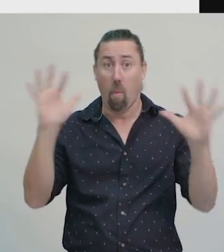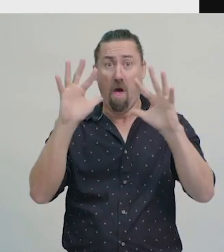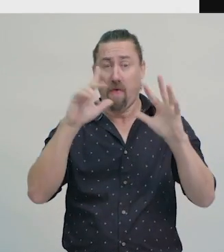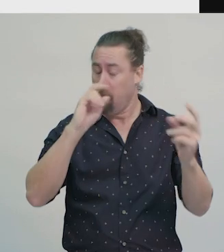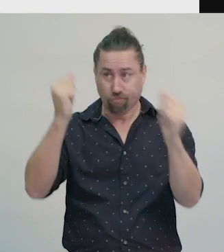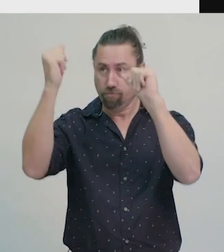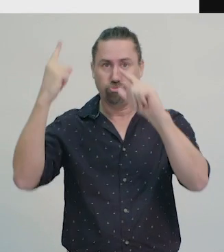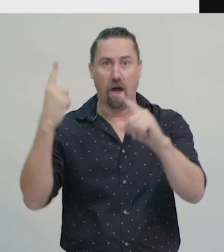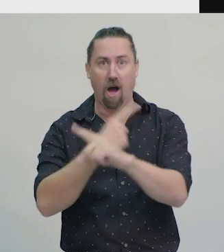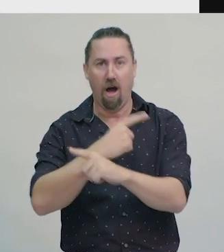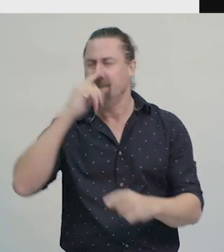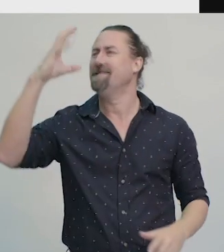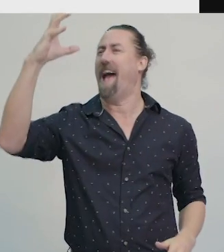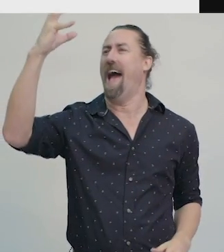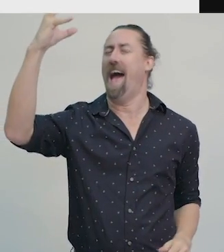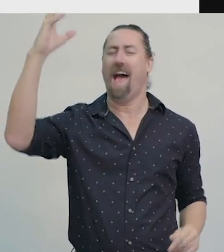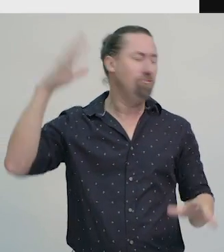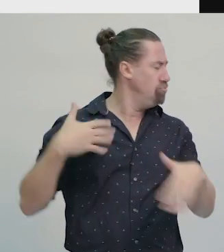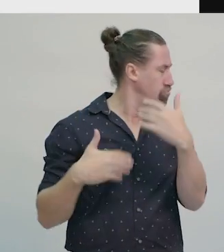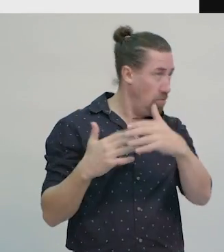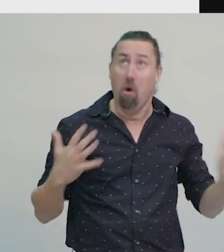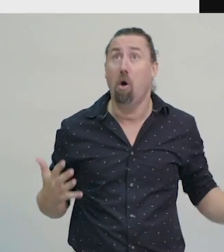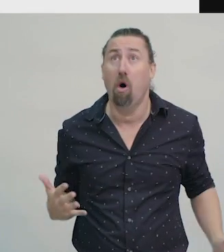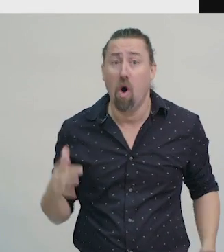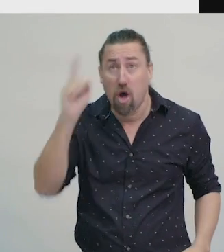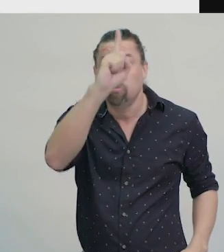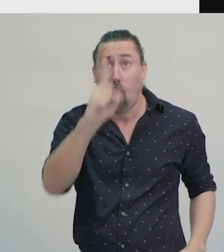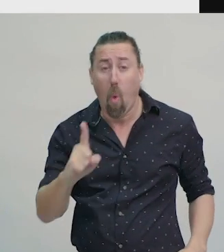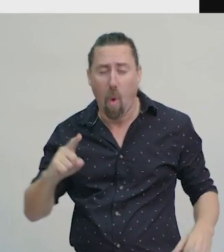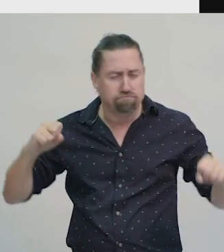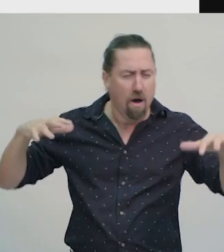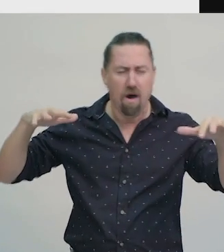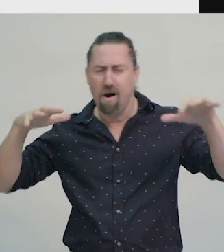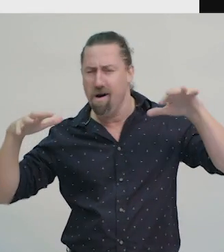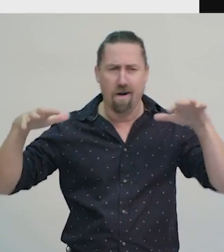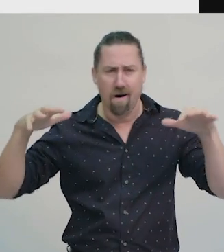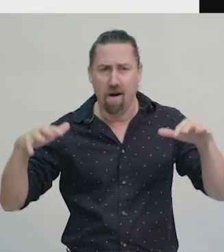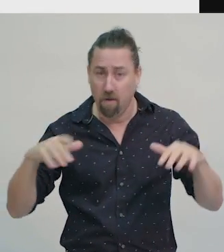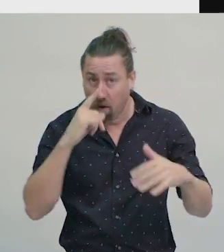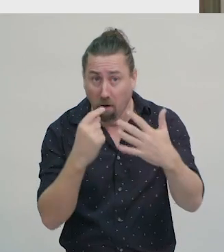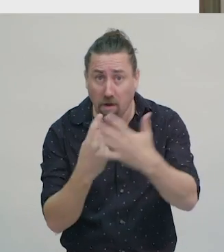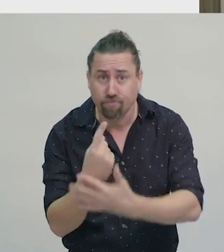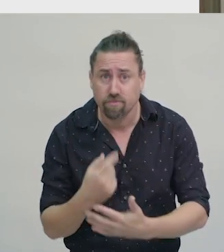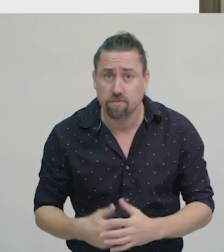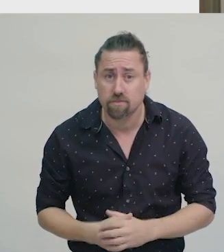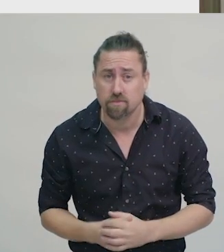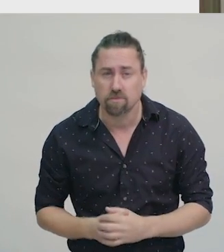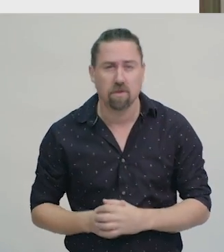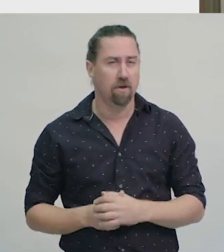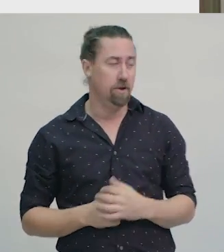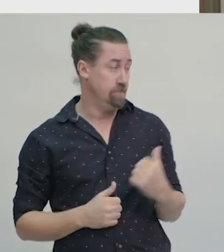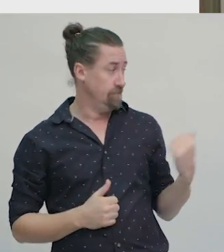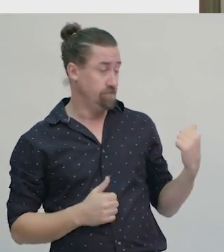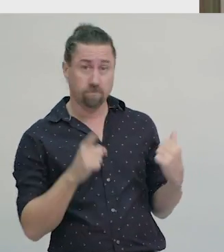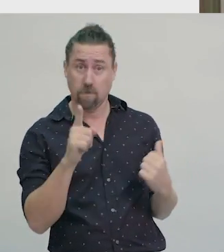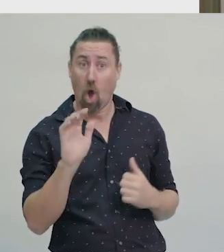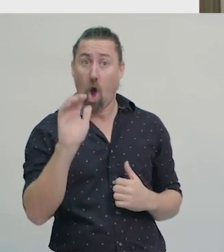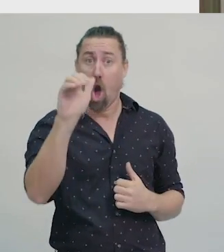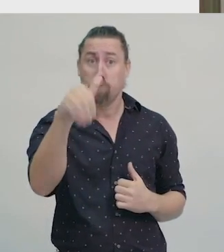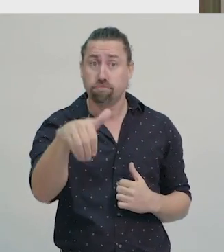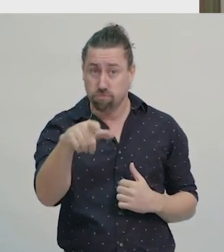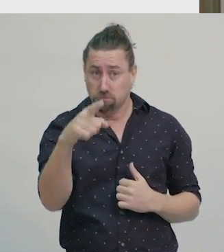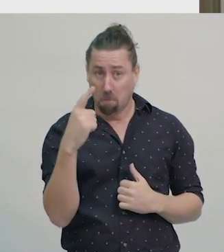be wondering what this type of weather is called. We call this foggy weather. Fog is low-lying cloud made